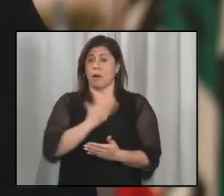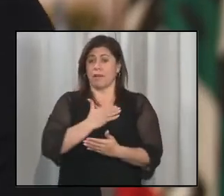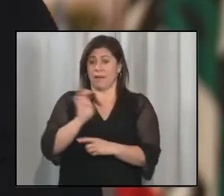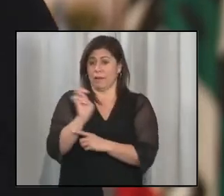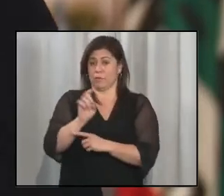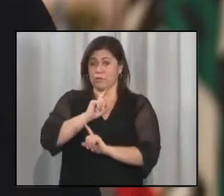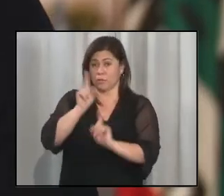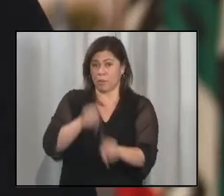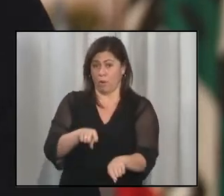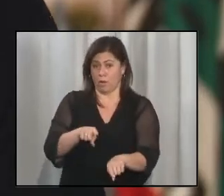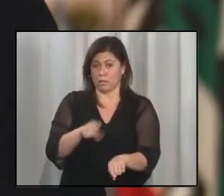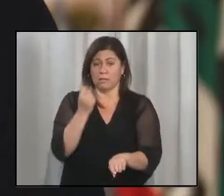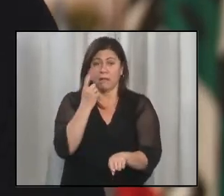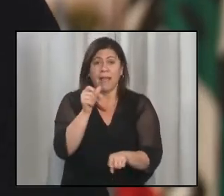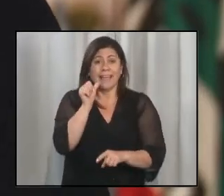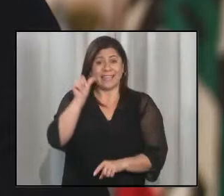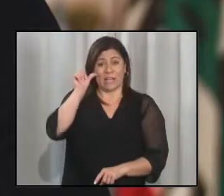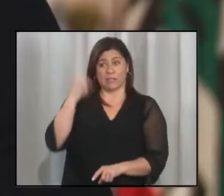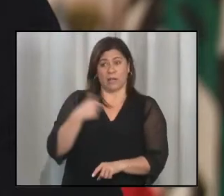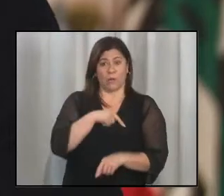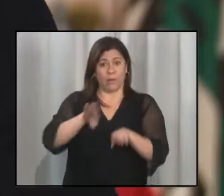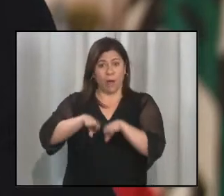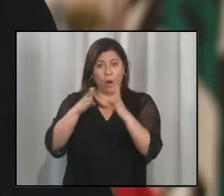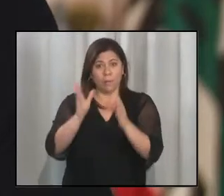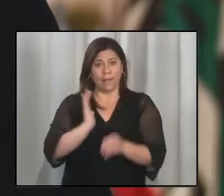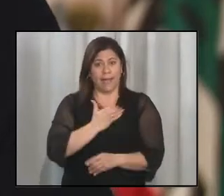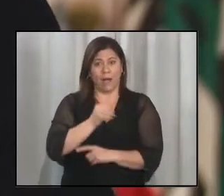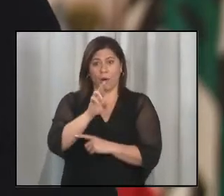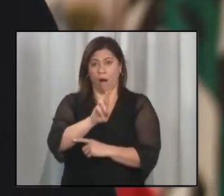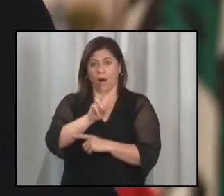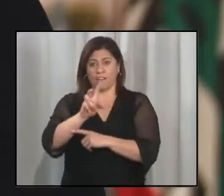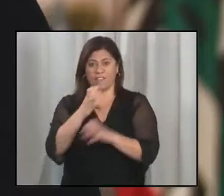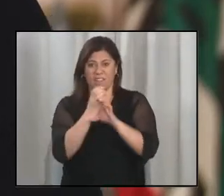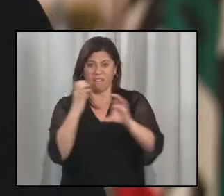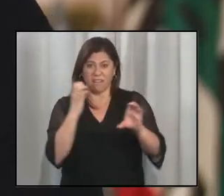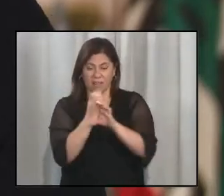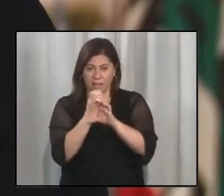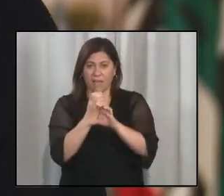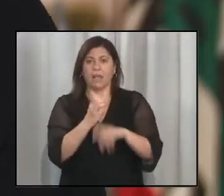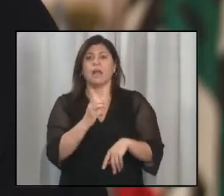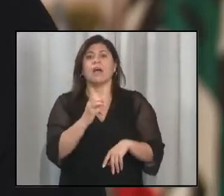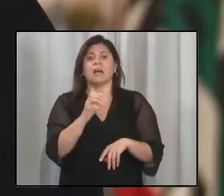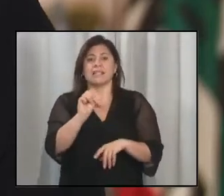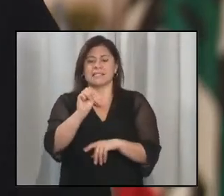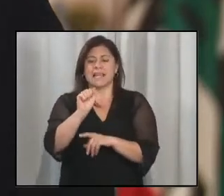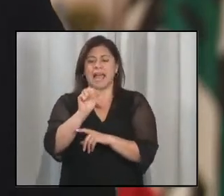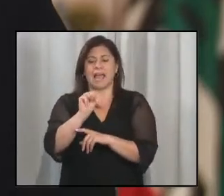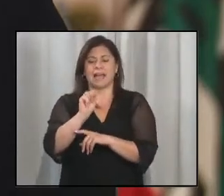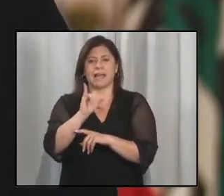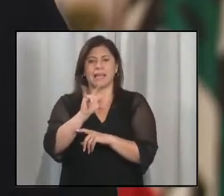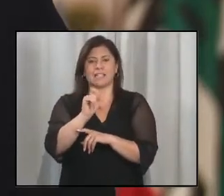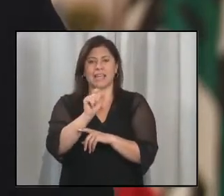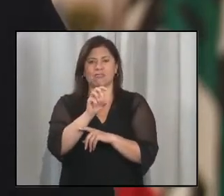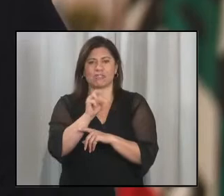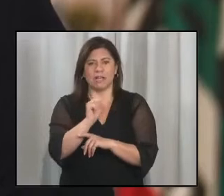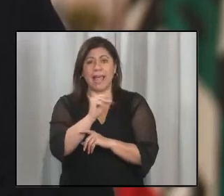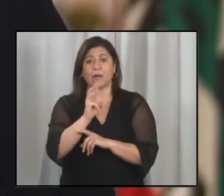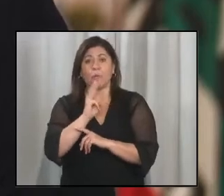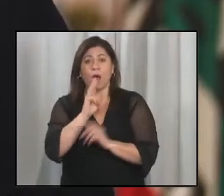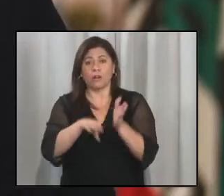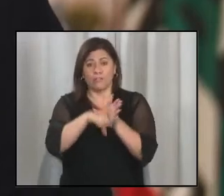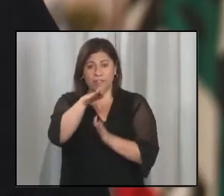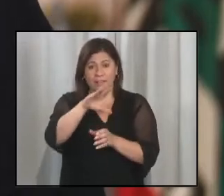response, yesterday we opened our RV sanitation and water filling site. The site will be available for those people